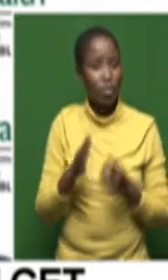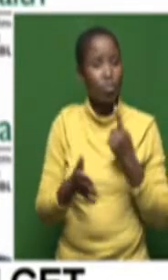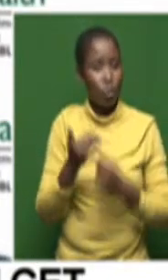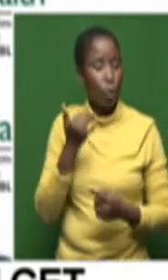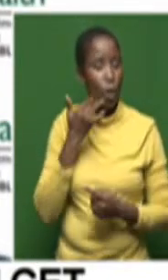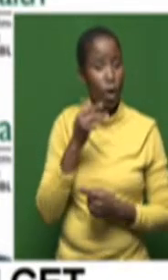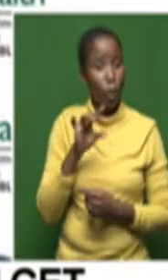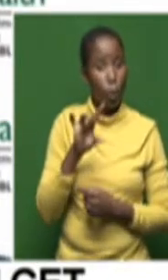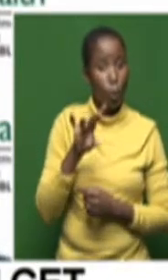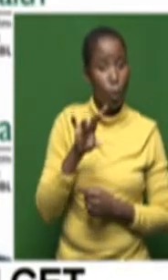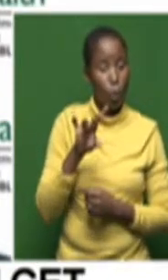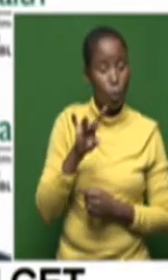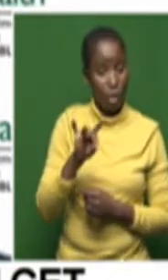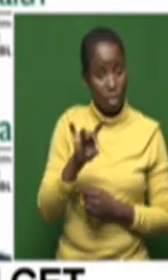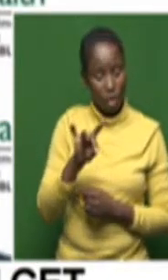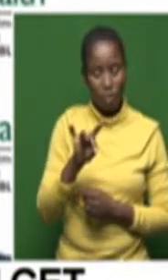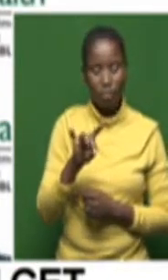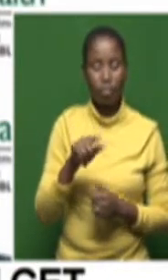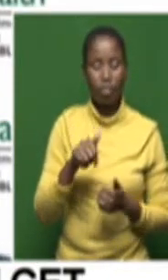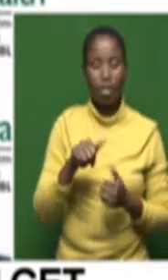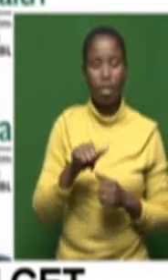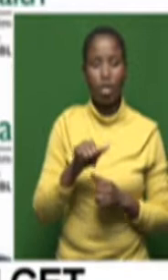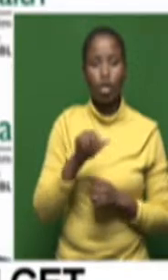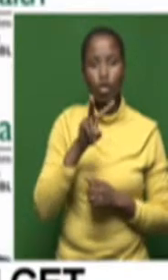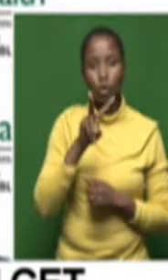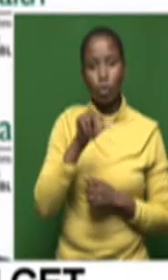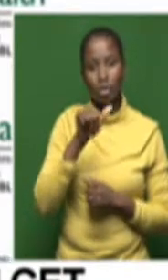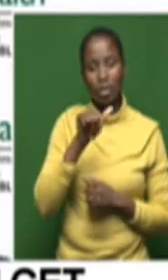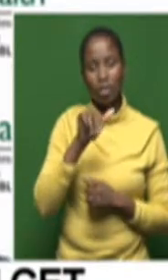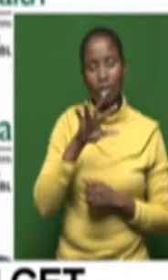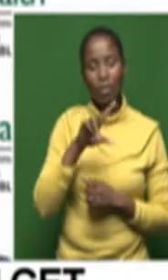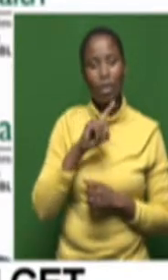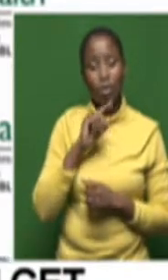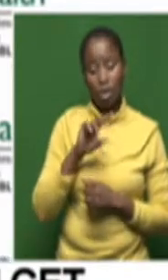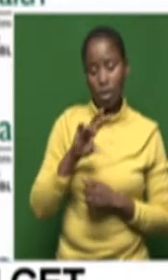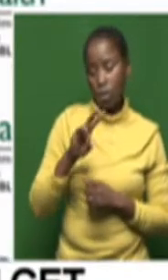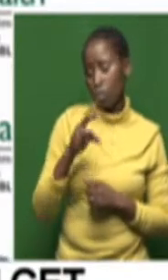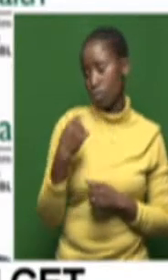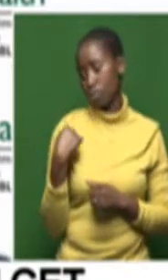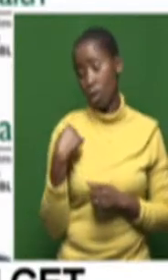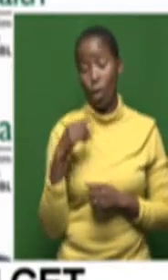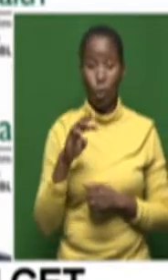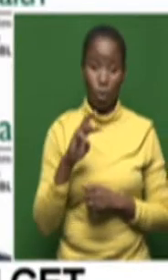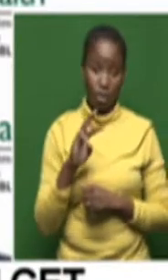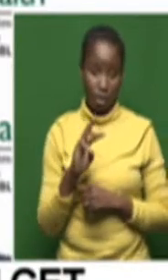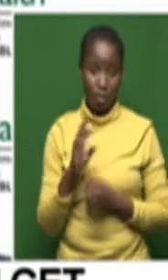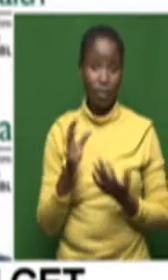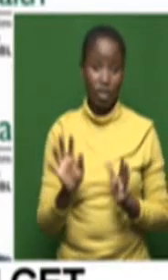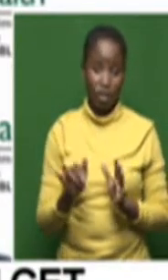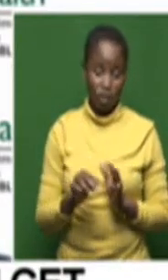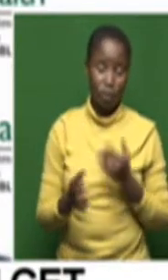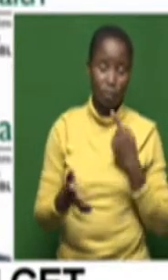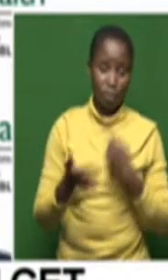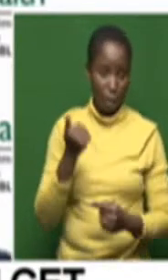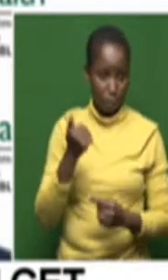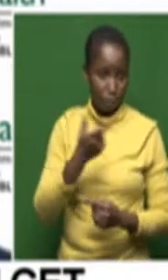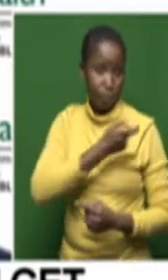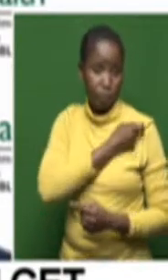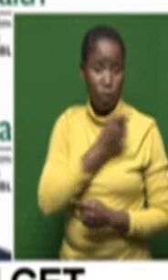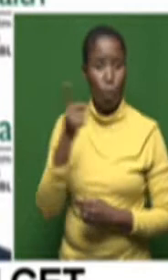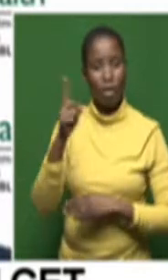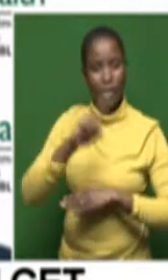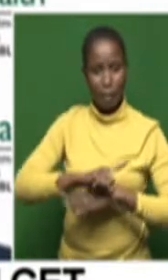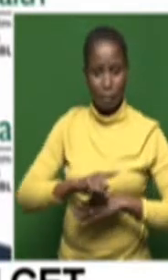and 265,000 on Thursday. Yesterday, we reached 265,000 vaccinations in one